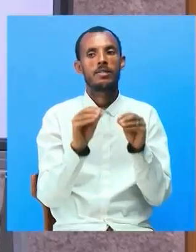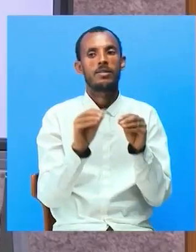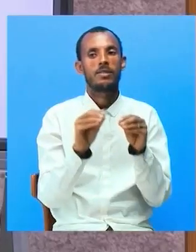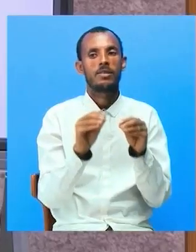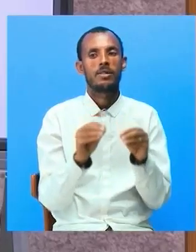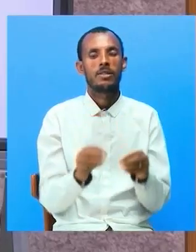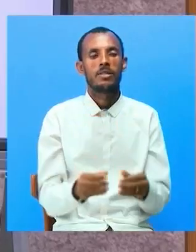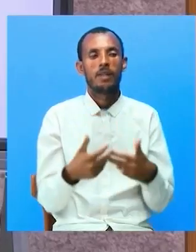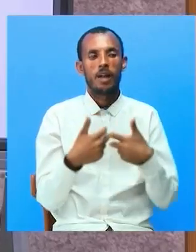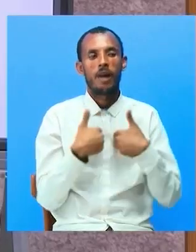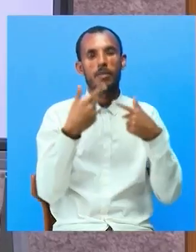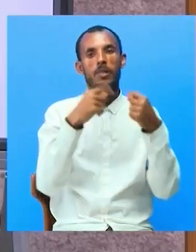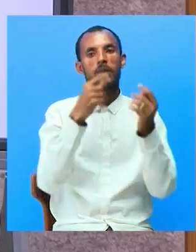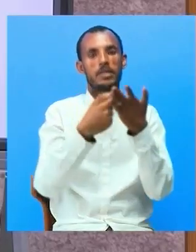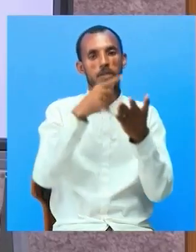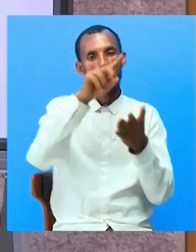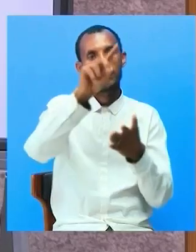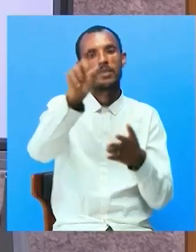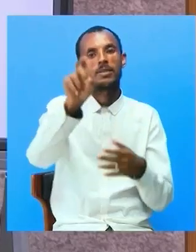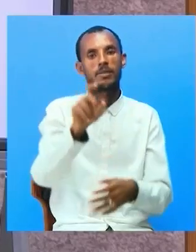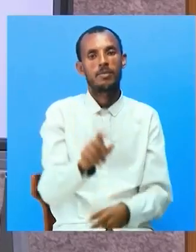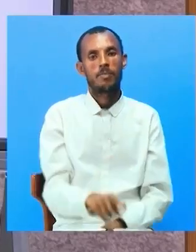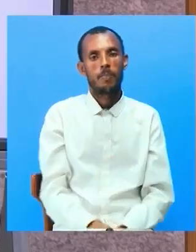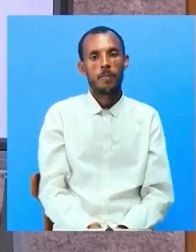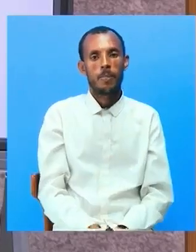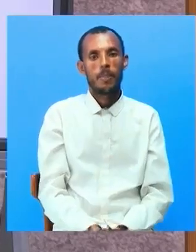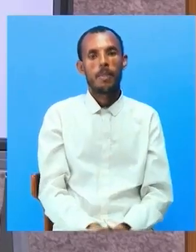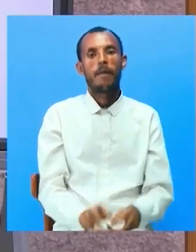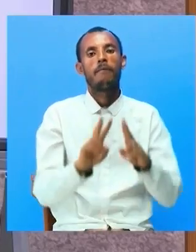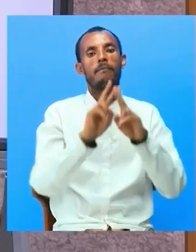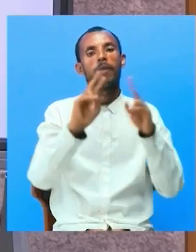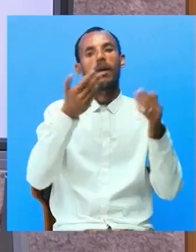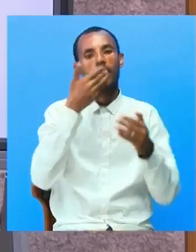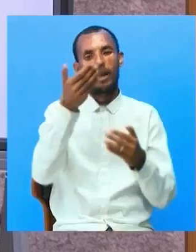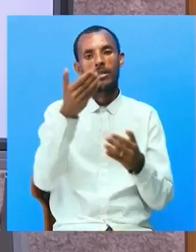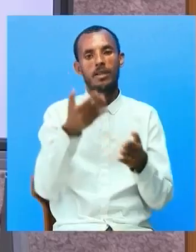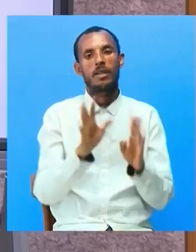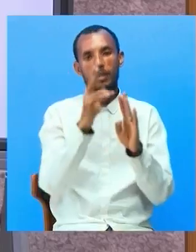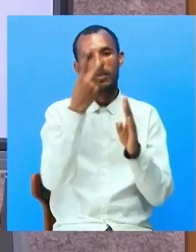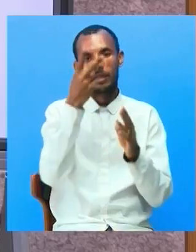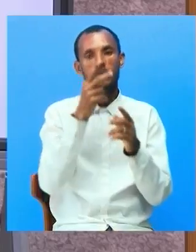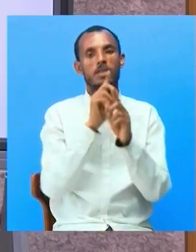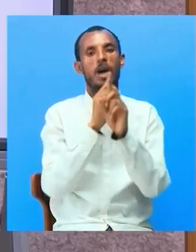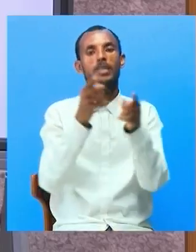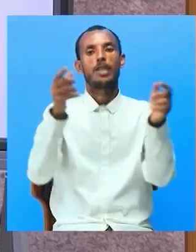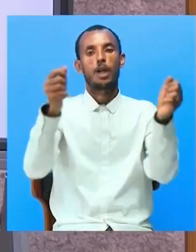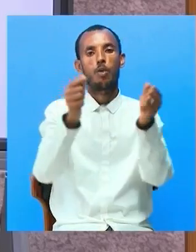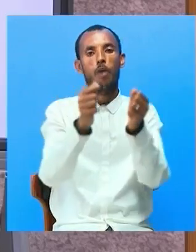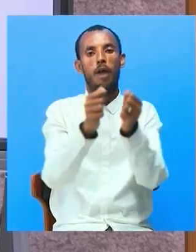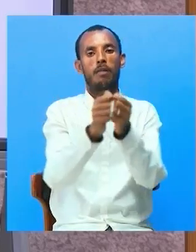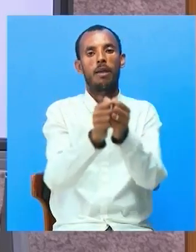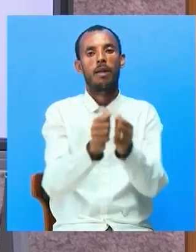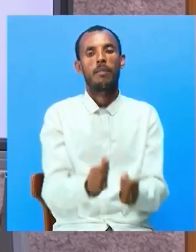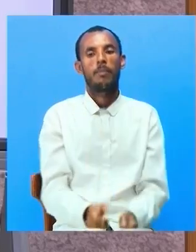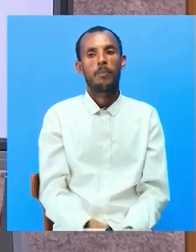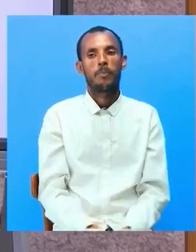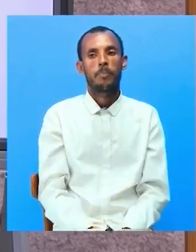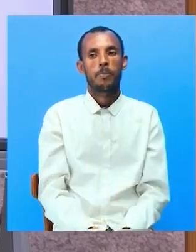Students, have you tried the question? Very nice. Let's see the answer together.